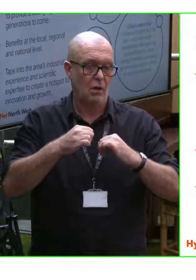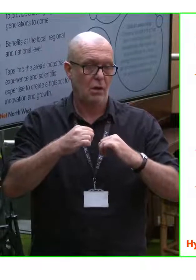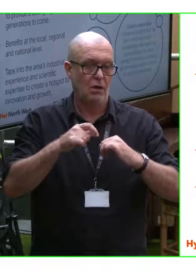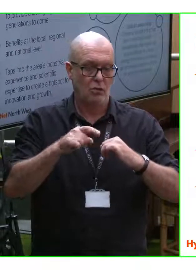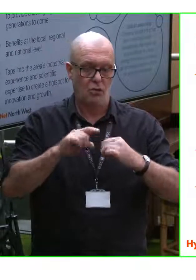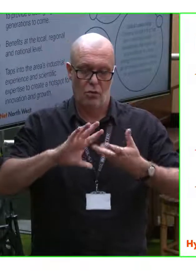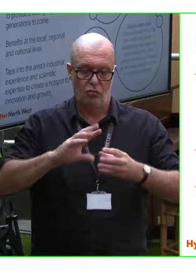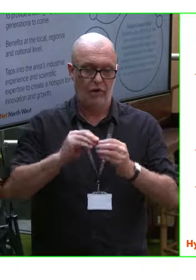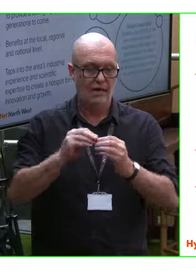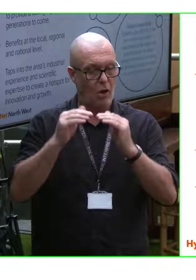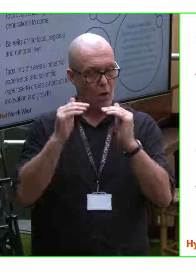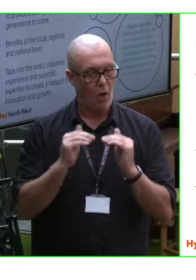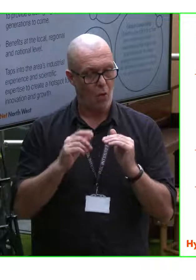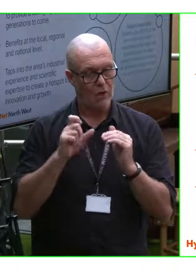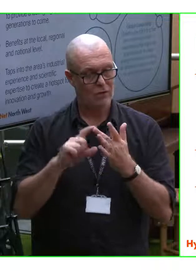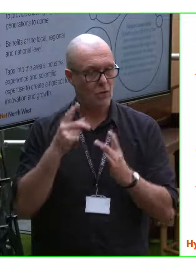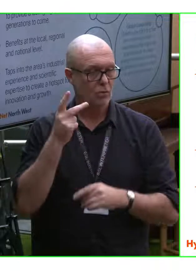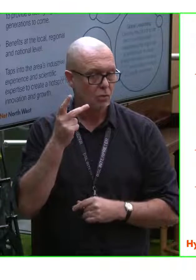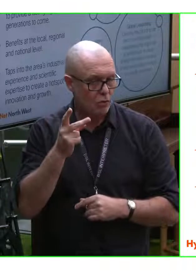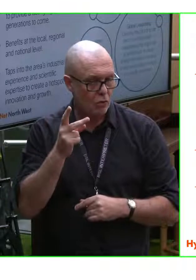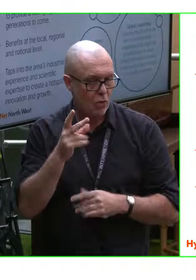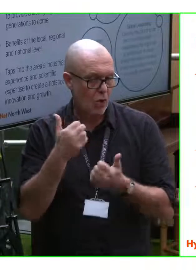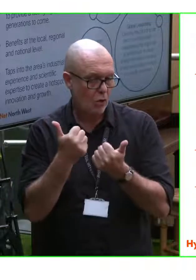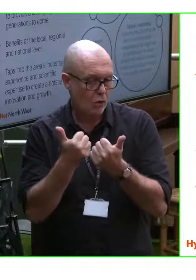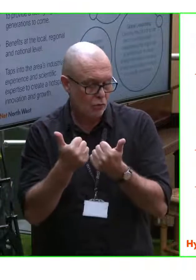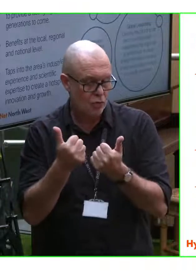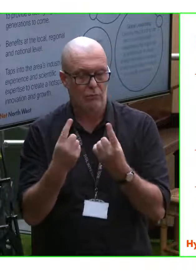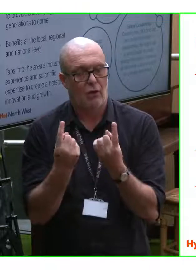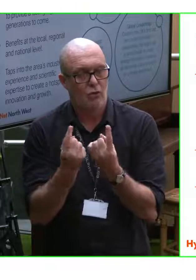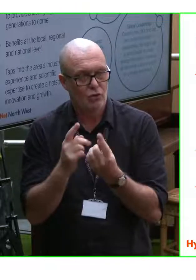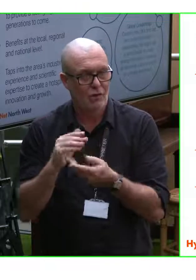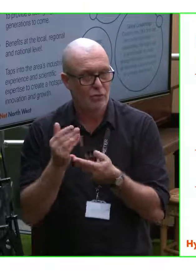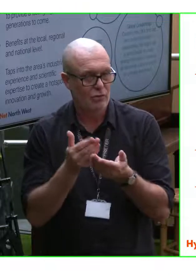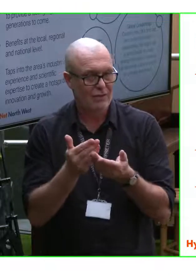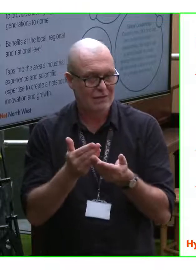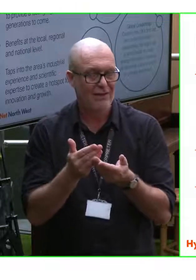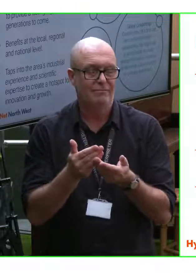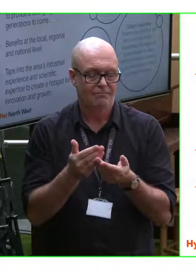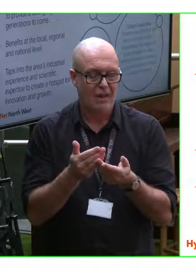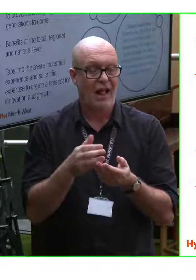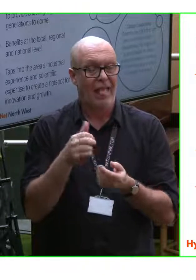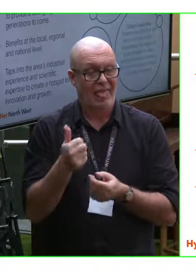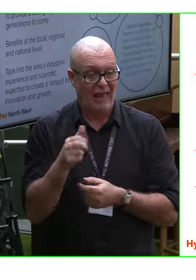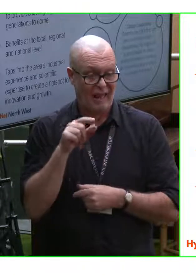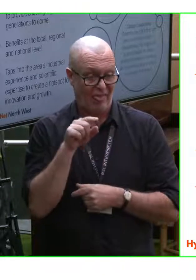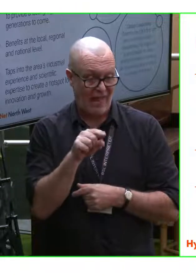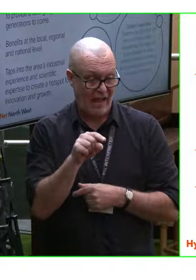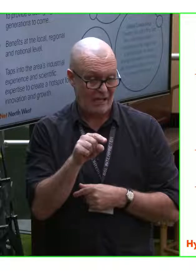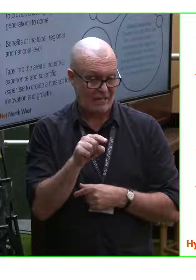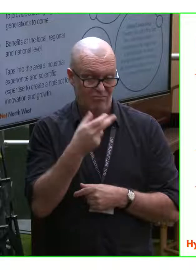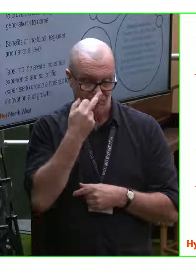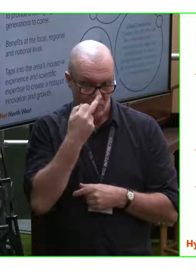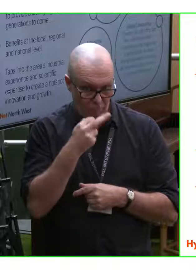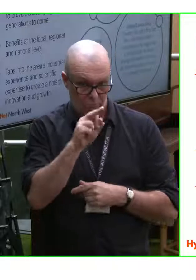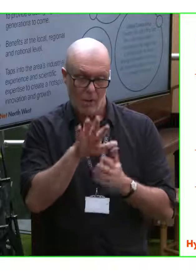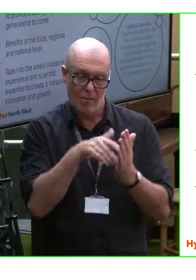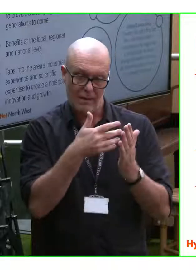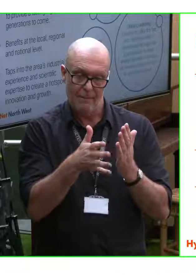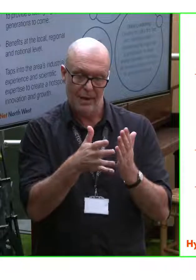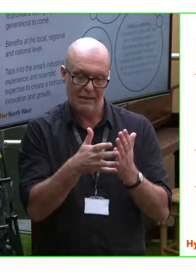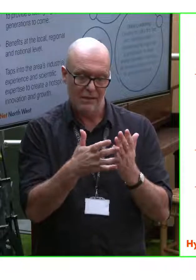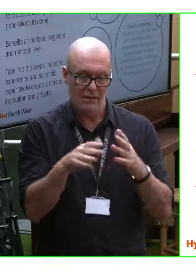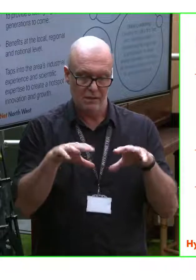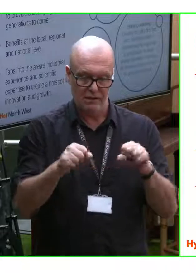low carbon goods and services. And then we take this blueprint that we deliver here and we roll it out across the